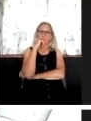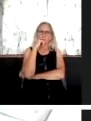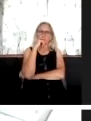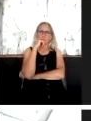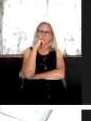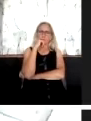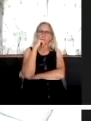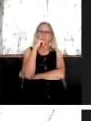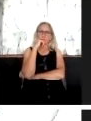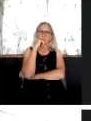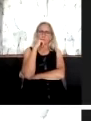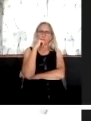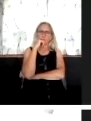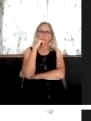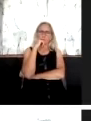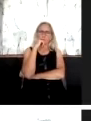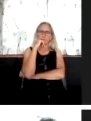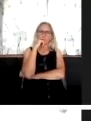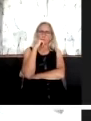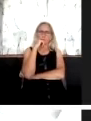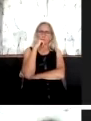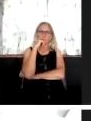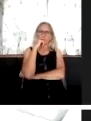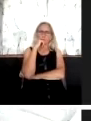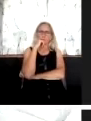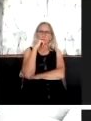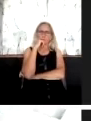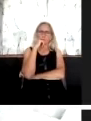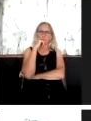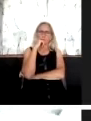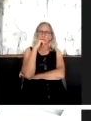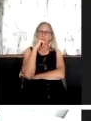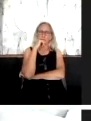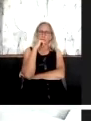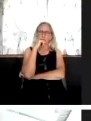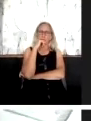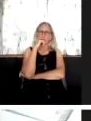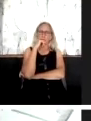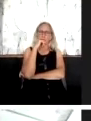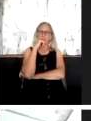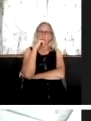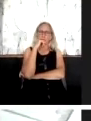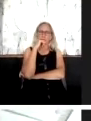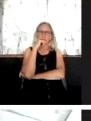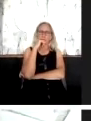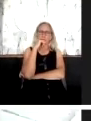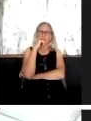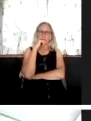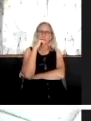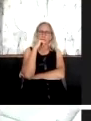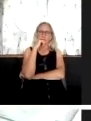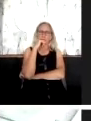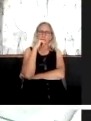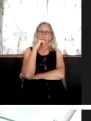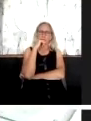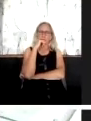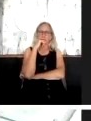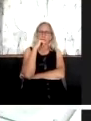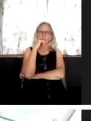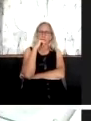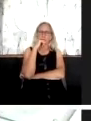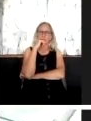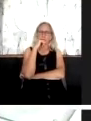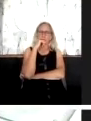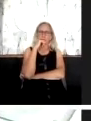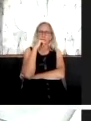met Jesus, or he had an encounter with Jesus, it unleashed his assignment, his kingdom assignment, or his